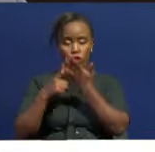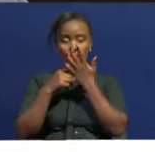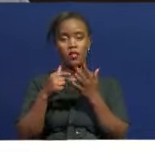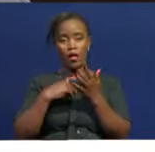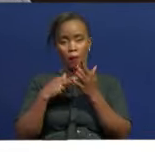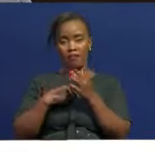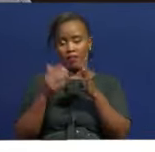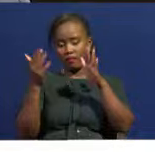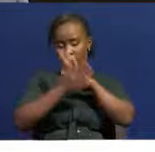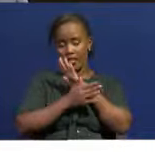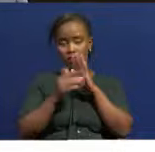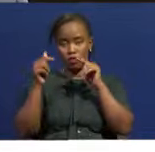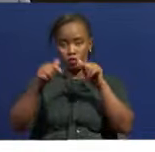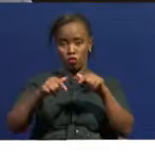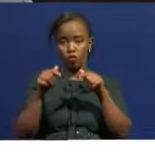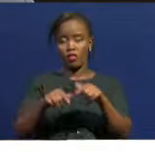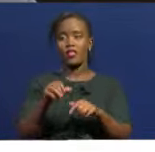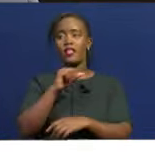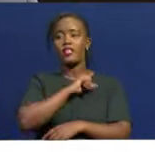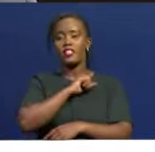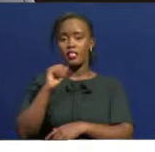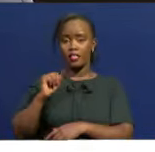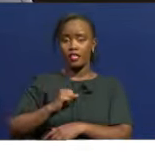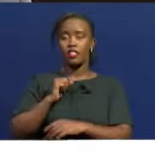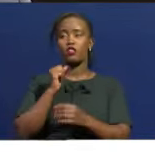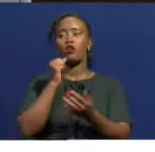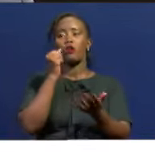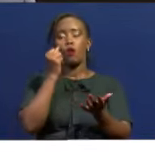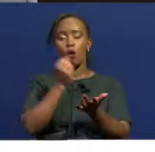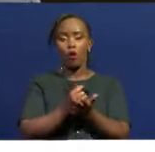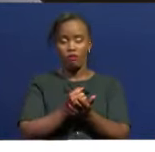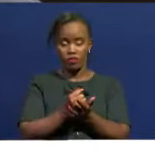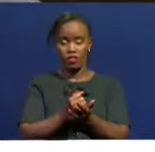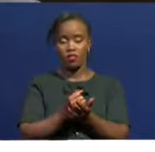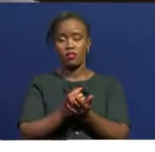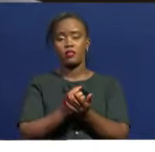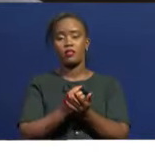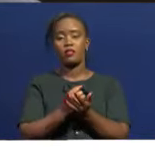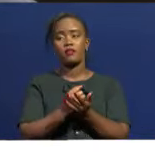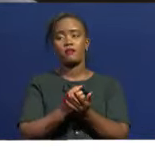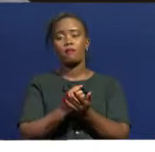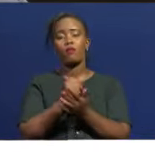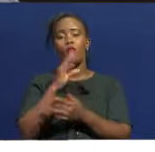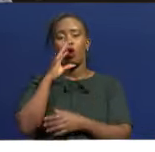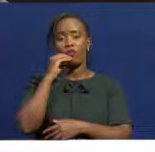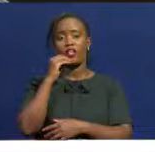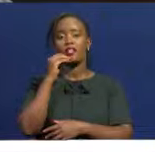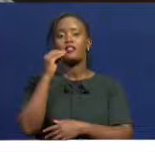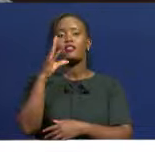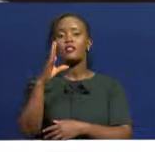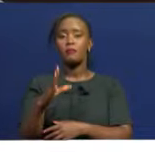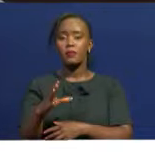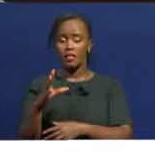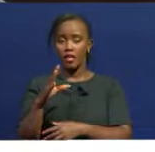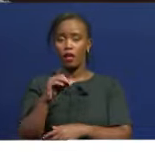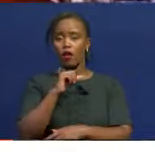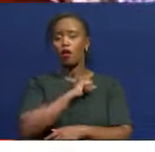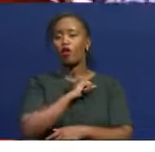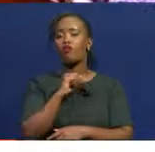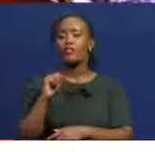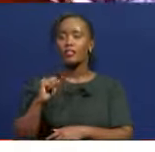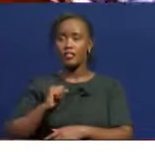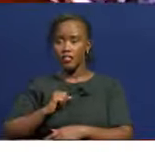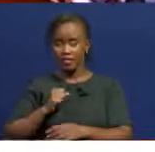filed today with the office of the Speaker of the